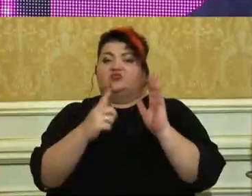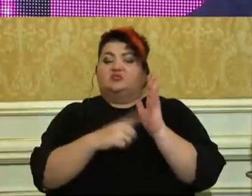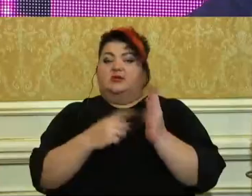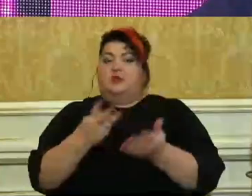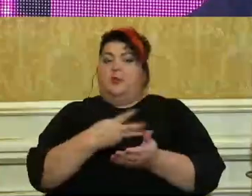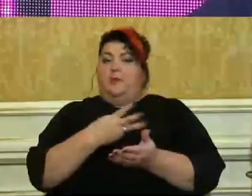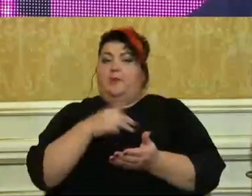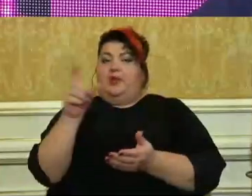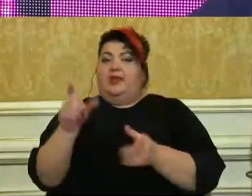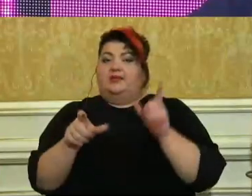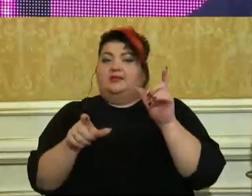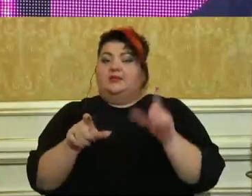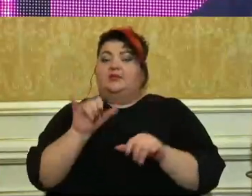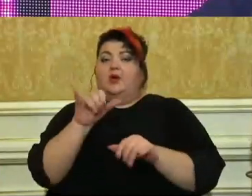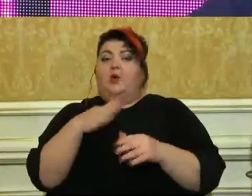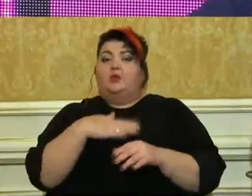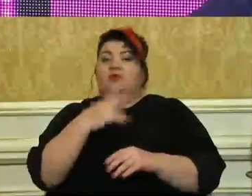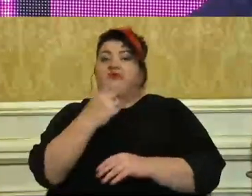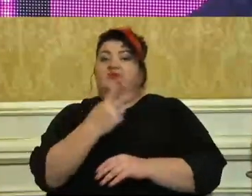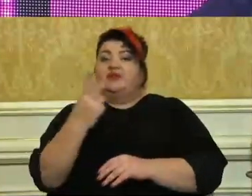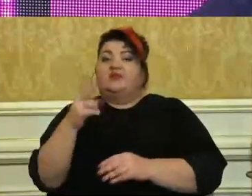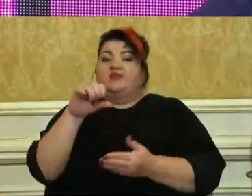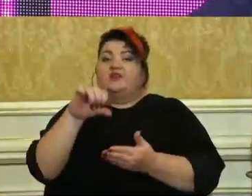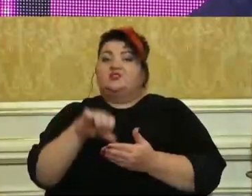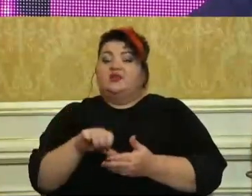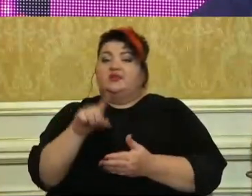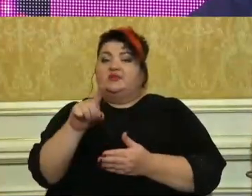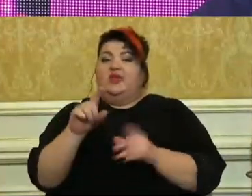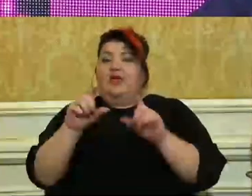of that elections among the